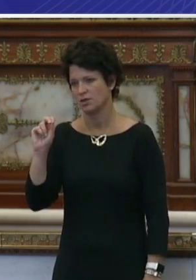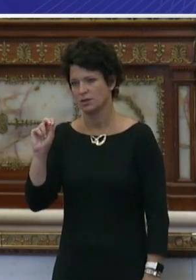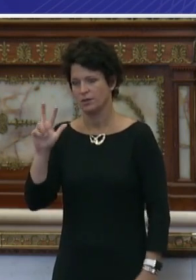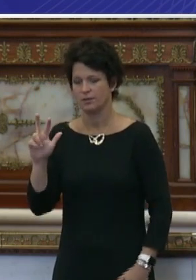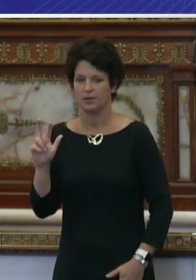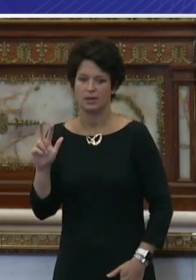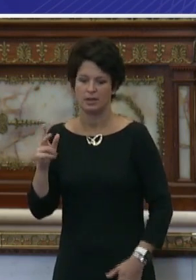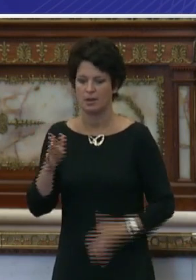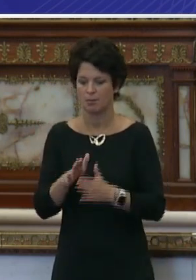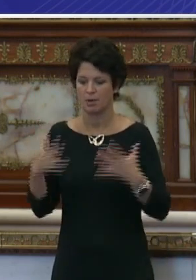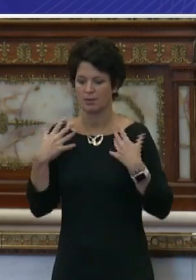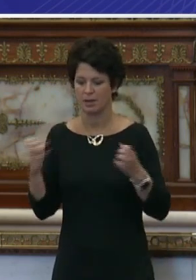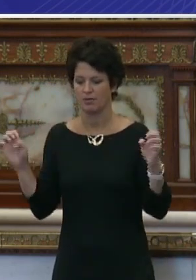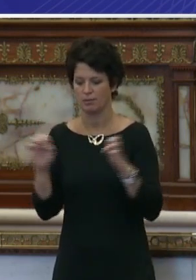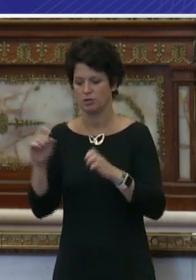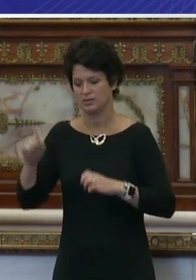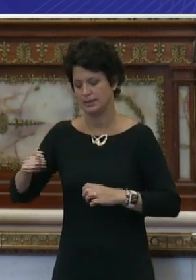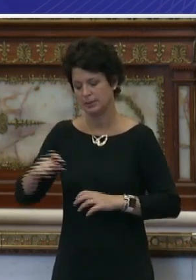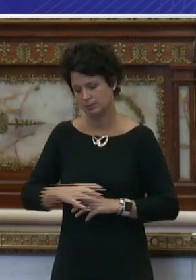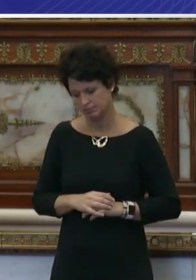200303, Public Health Emergency Leave.